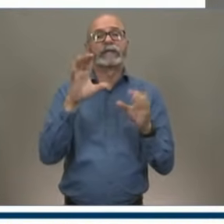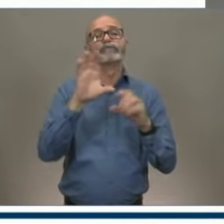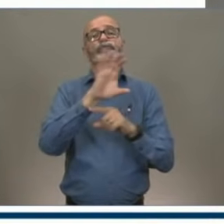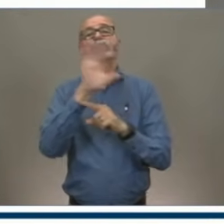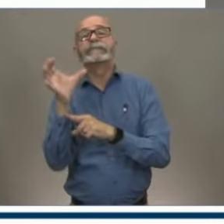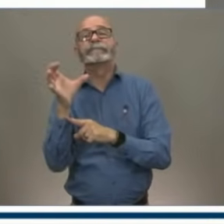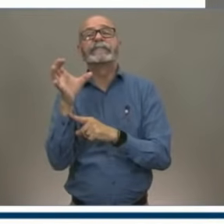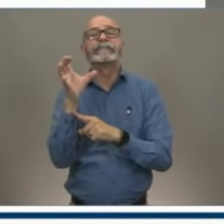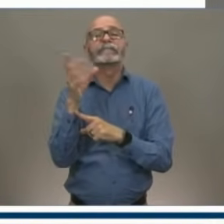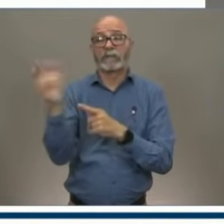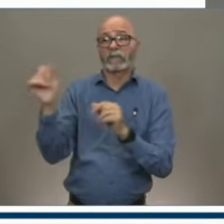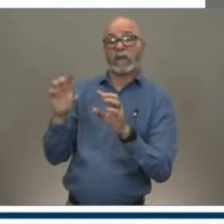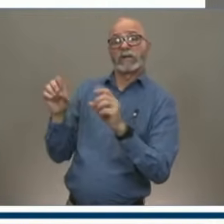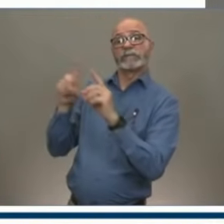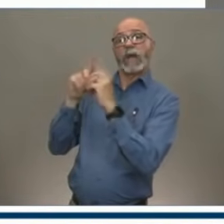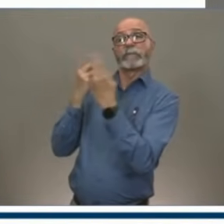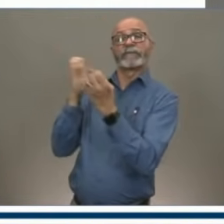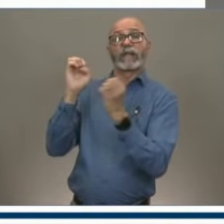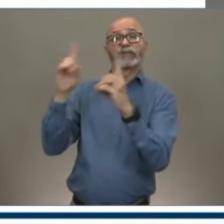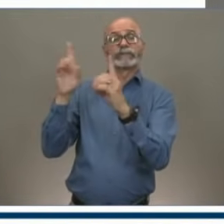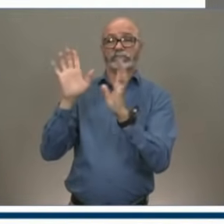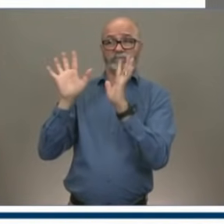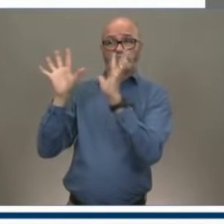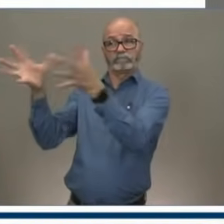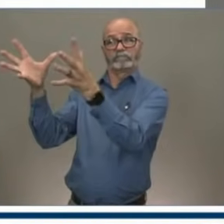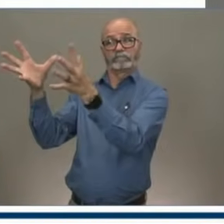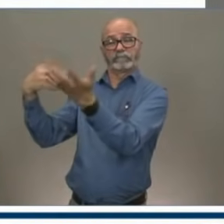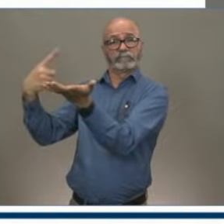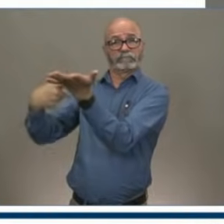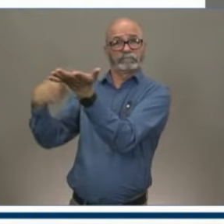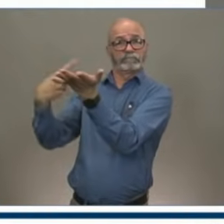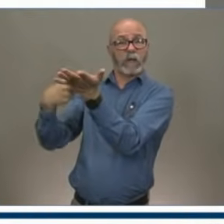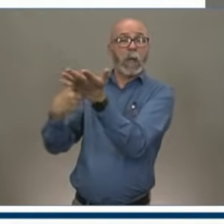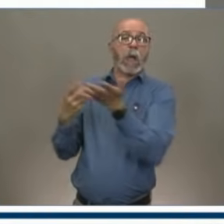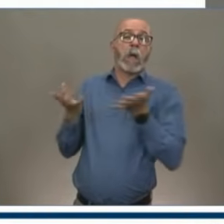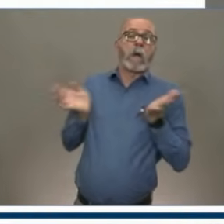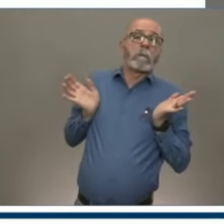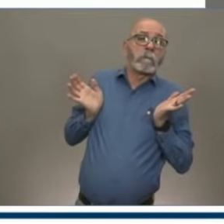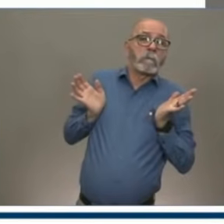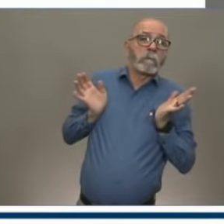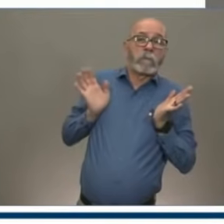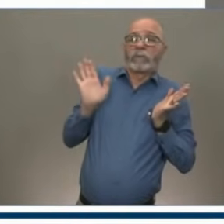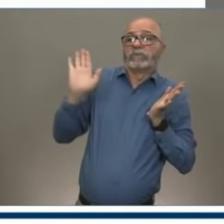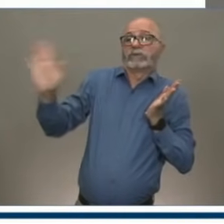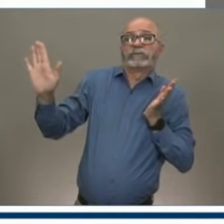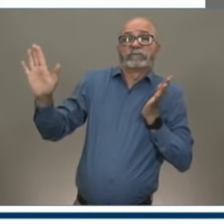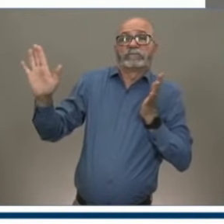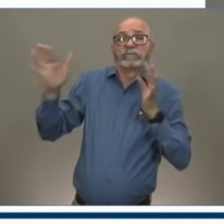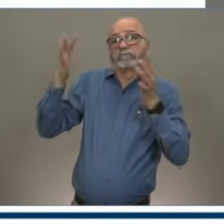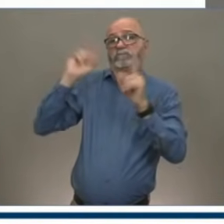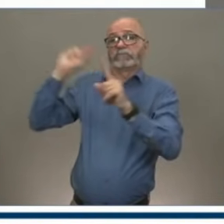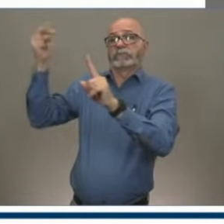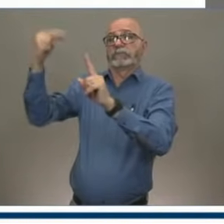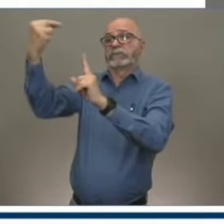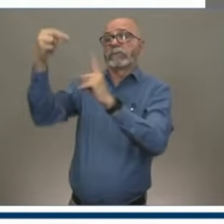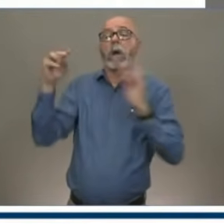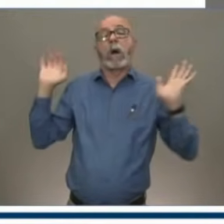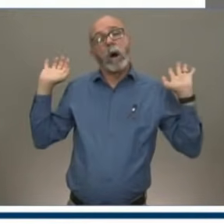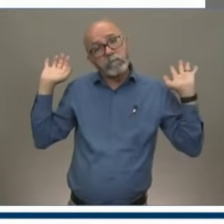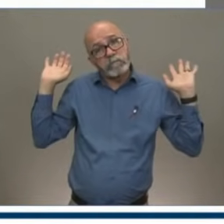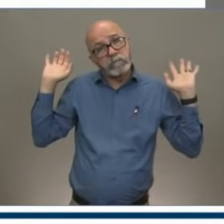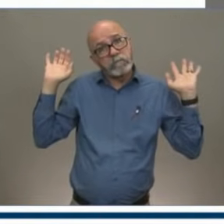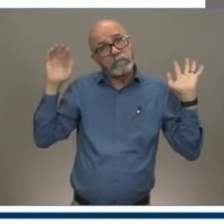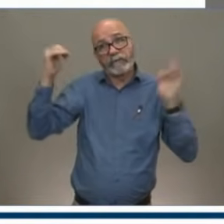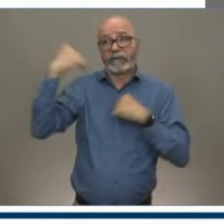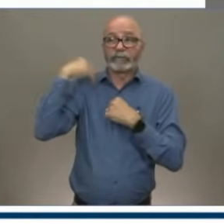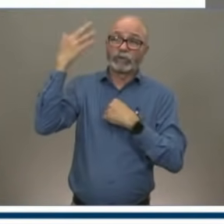point in time, where we're at with our epidemiology, that would be much more from the perspective of an operational reason within the education